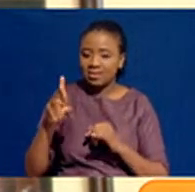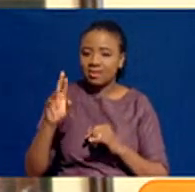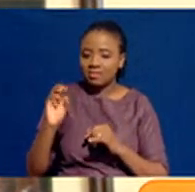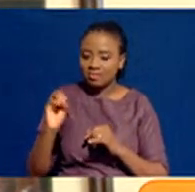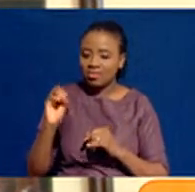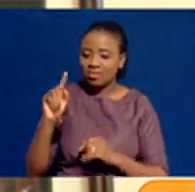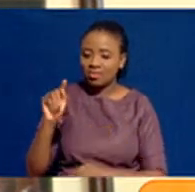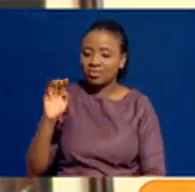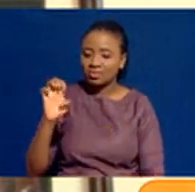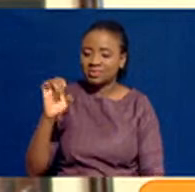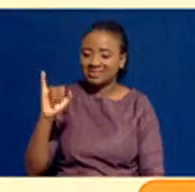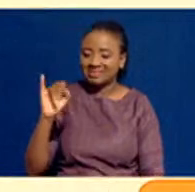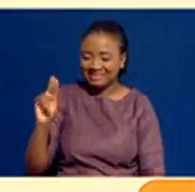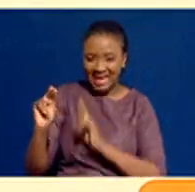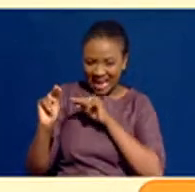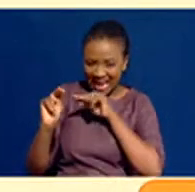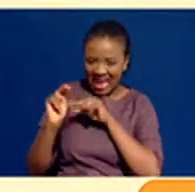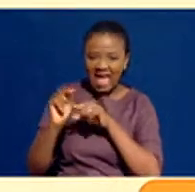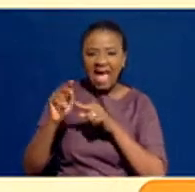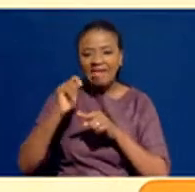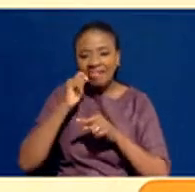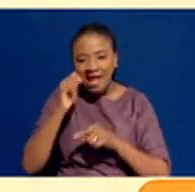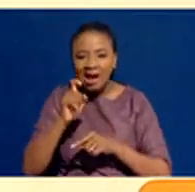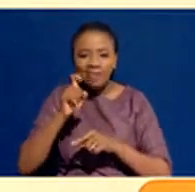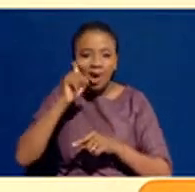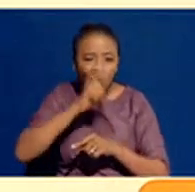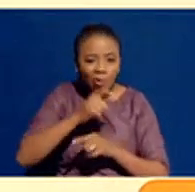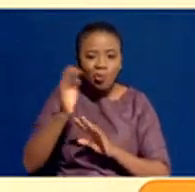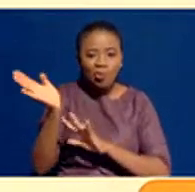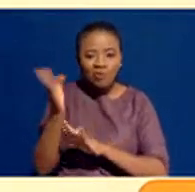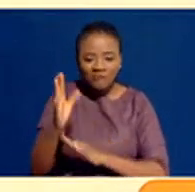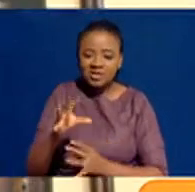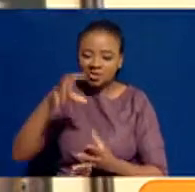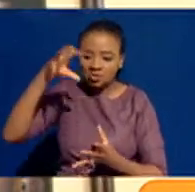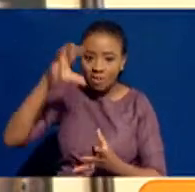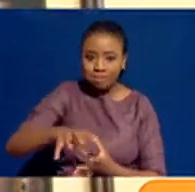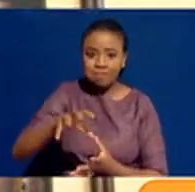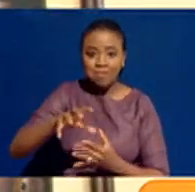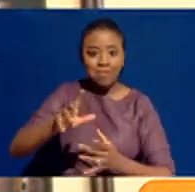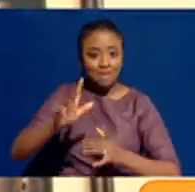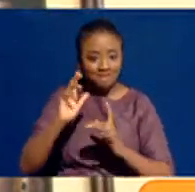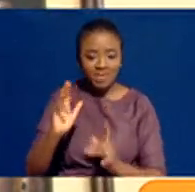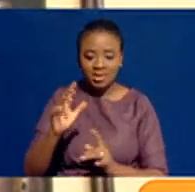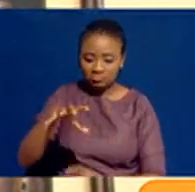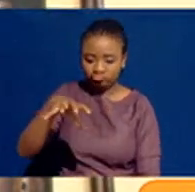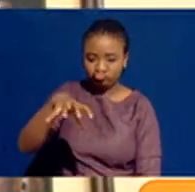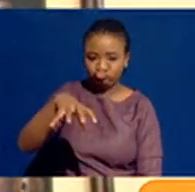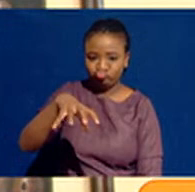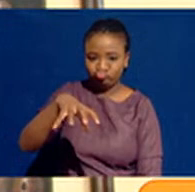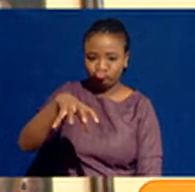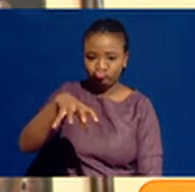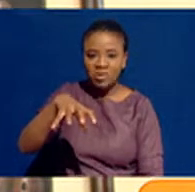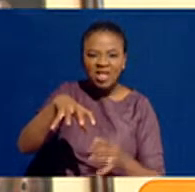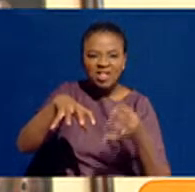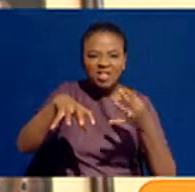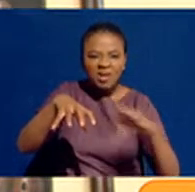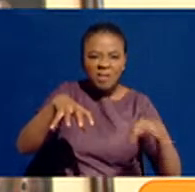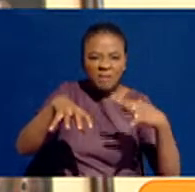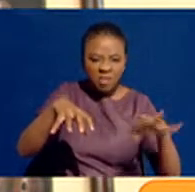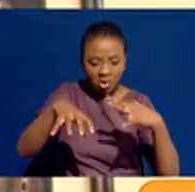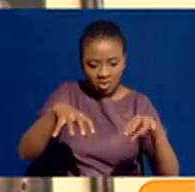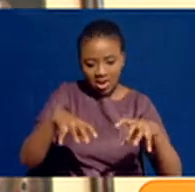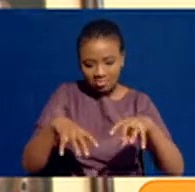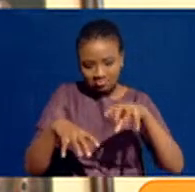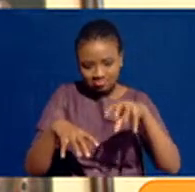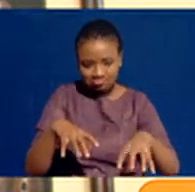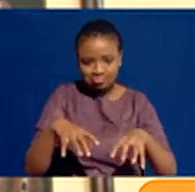lion's share on my plate. And then you top it up with a bit of veggies, but then you have to be intentional, do at least 6 planned meals